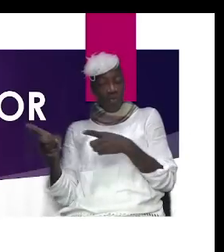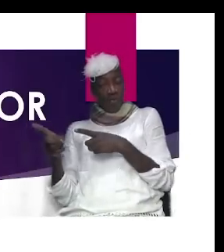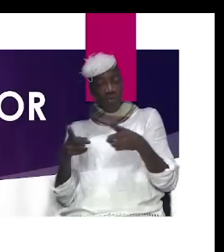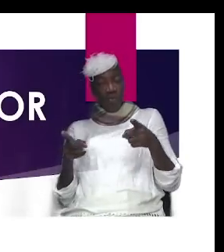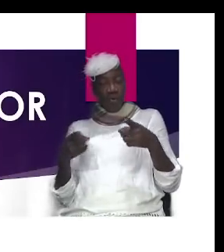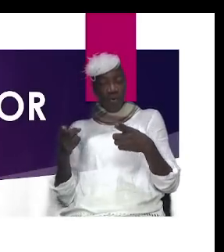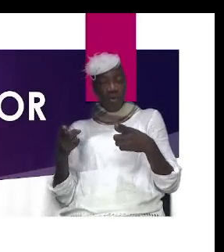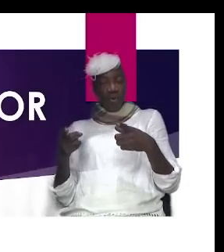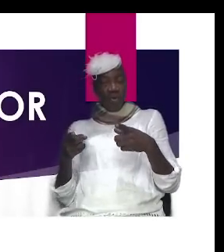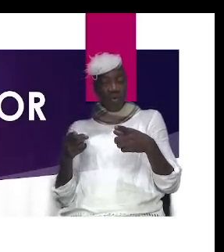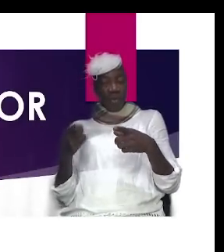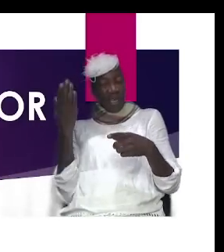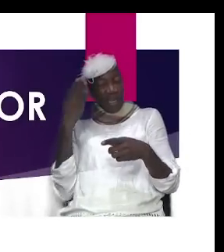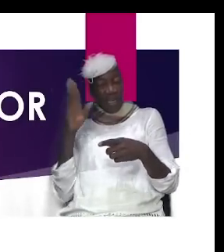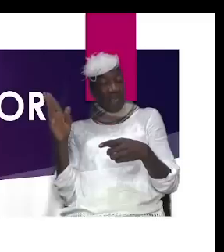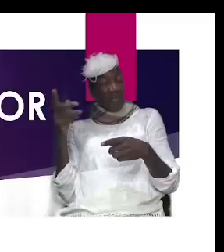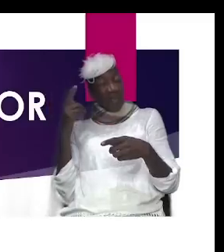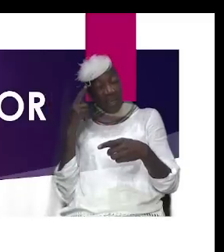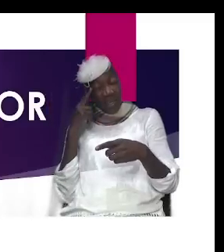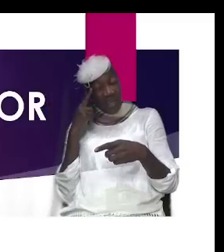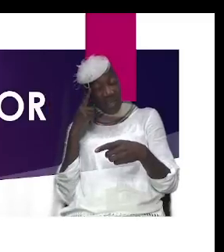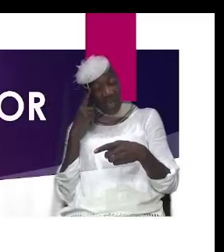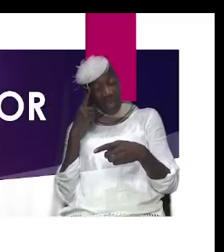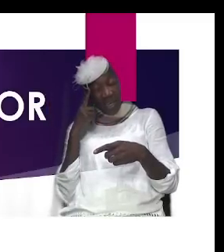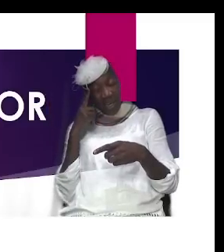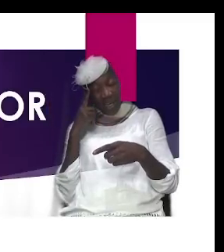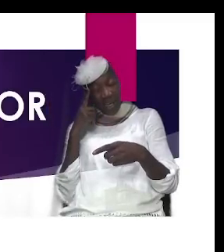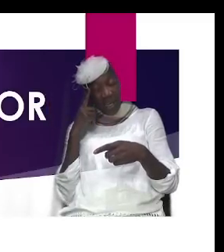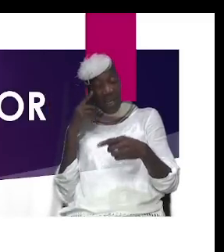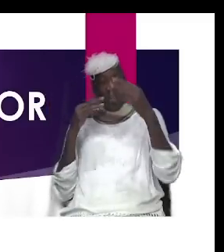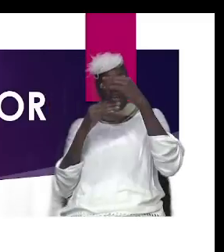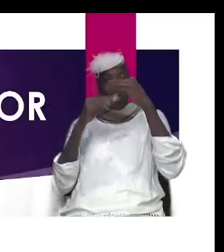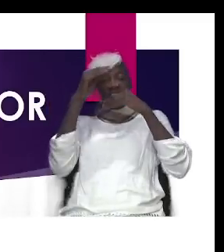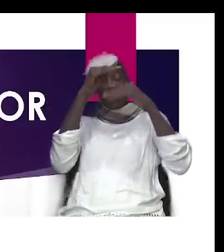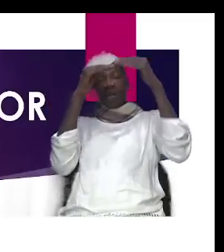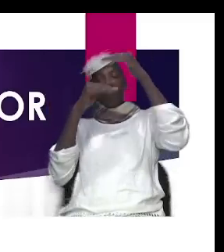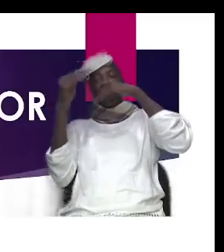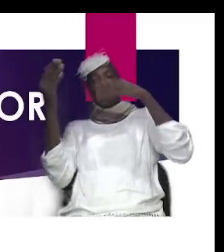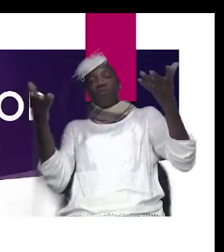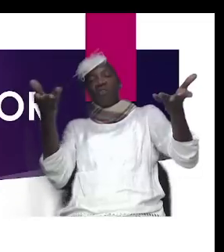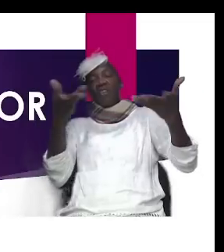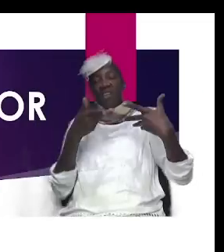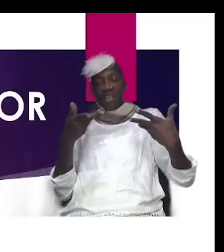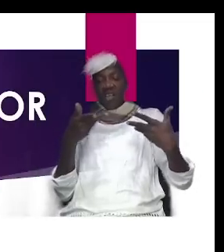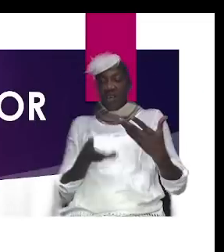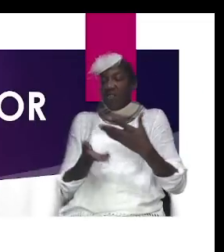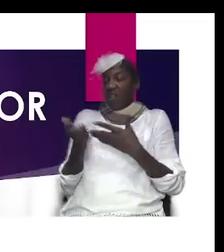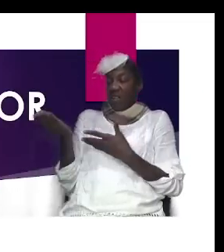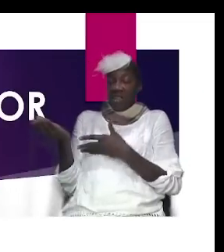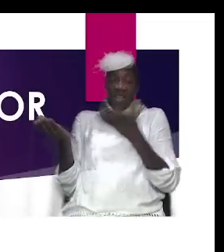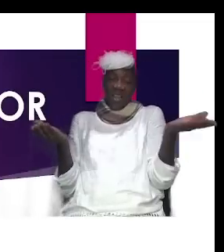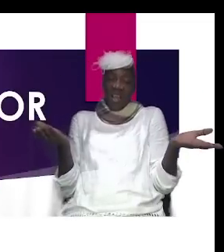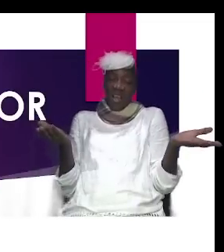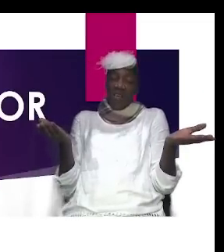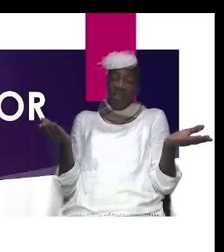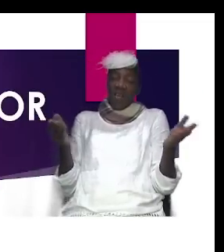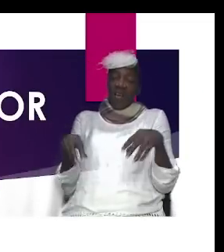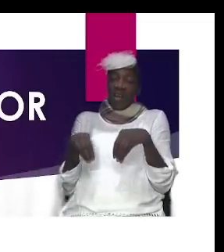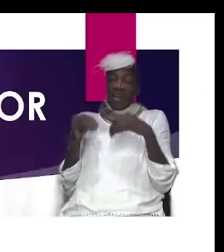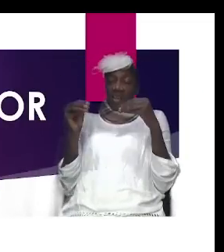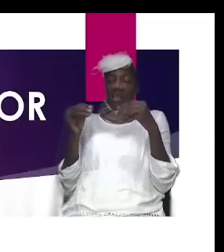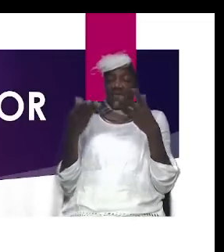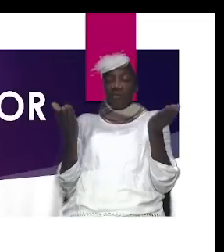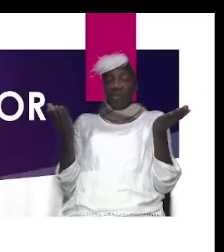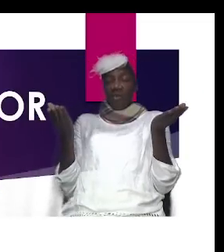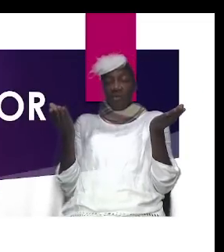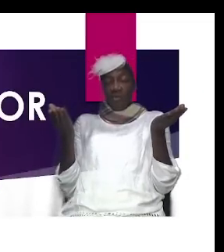motives and with an intention to be seen so that we can be promoted here or we can be promoted there, I submit to us, and we have gone through